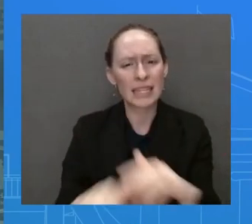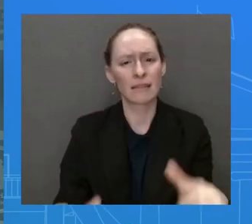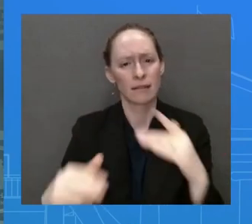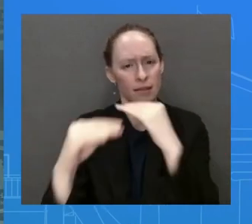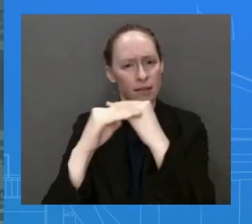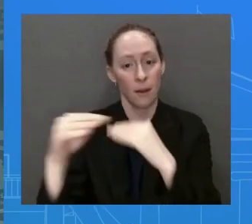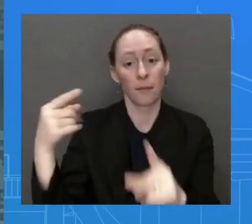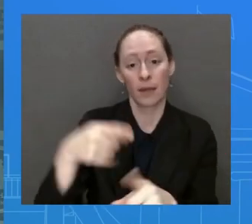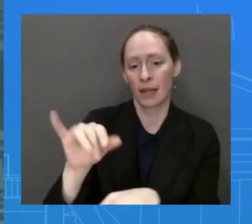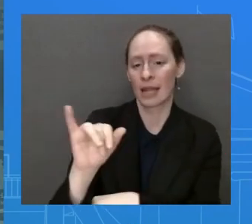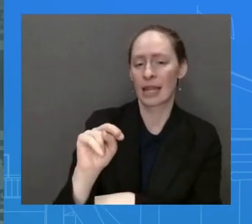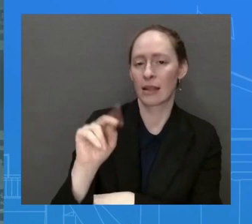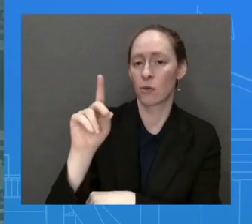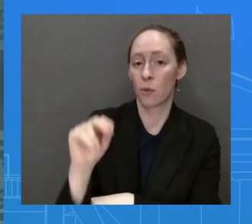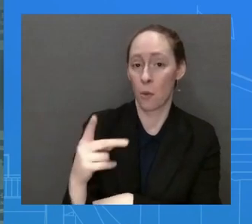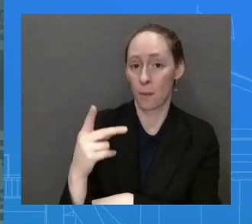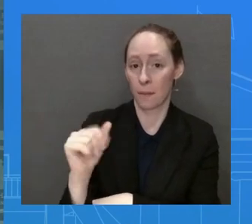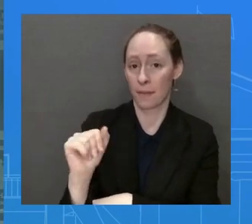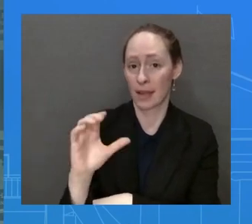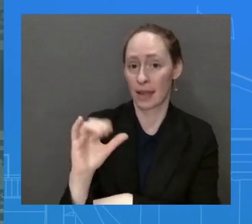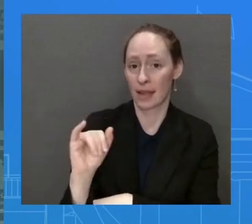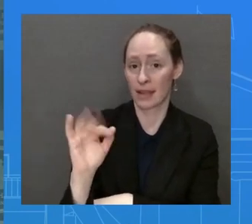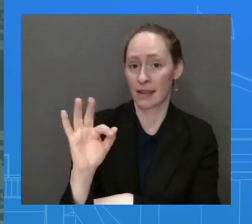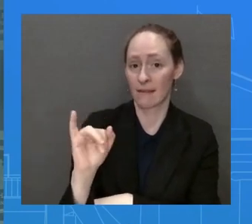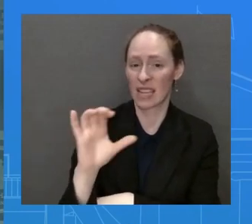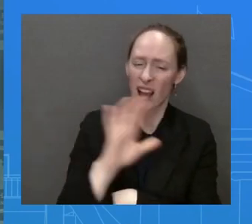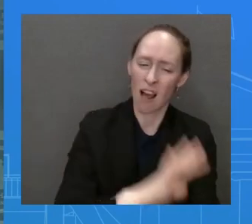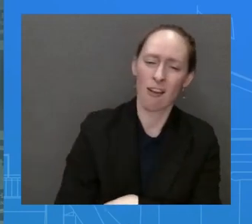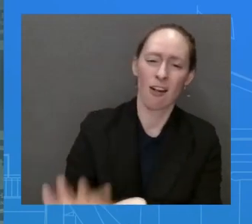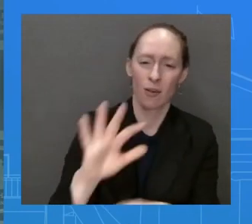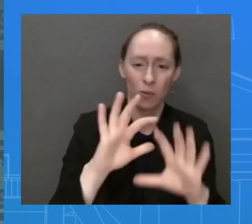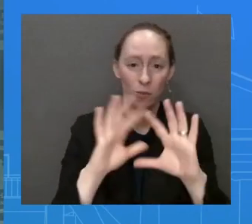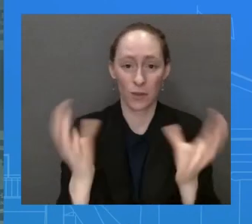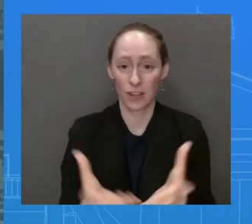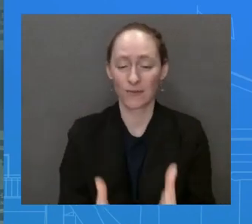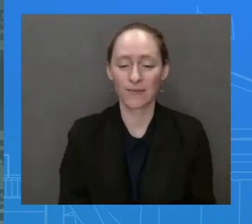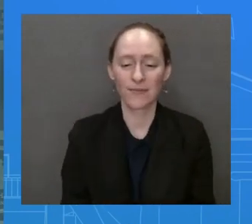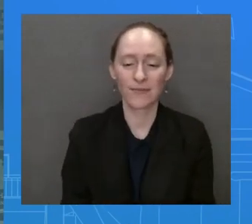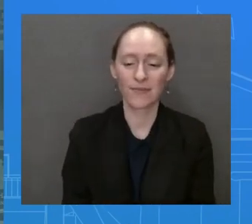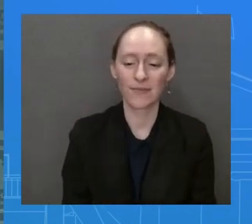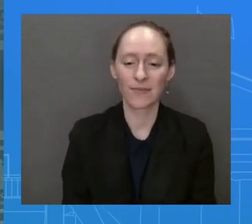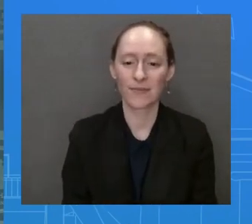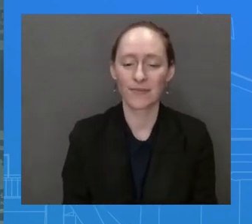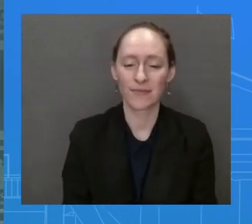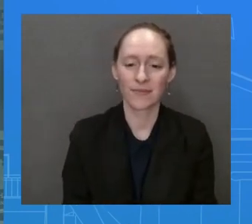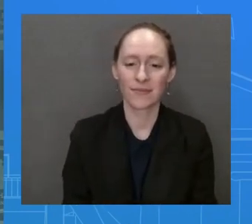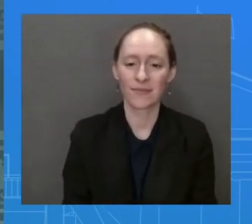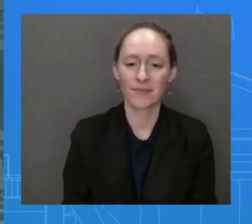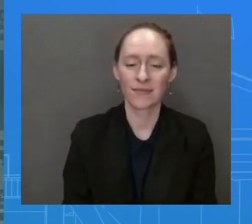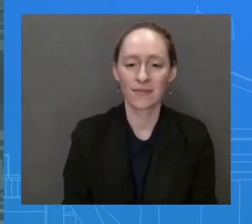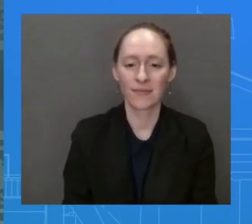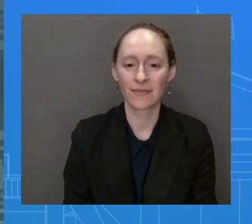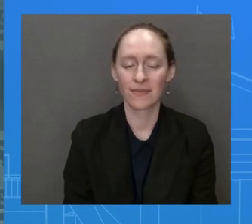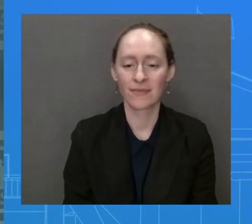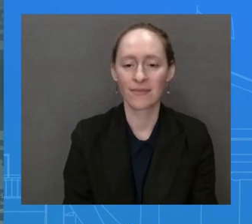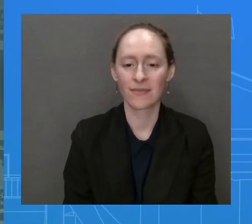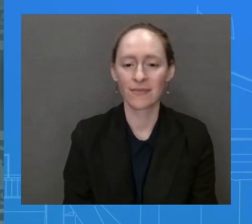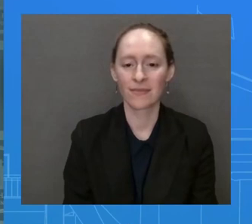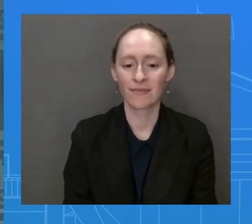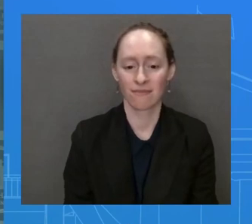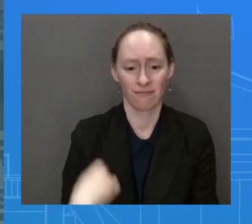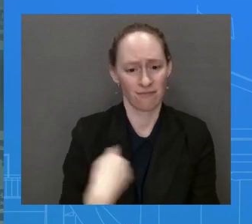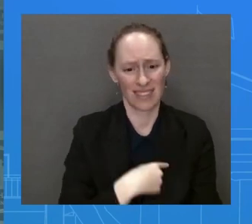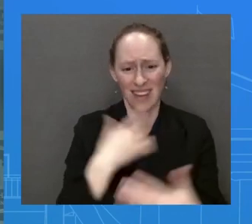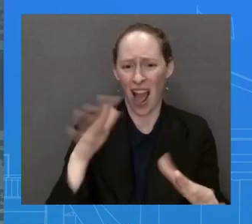Biden's investment in our alliances and partnerships since day one, since he walked into the administration. And a historic week